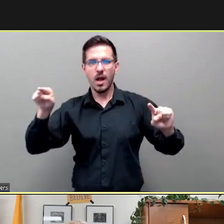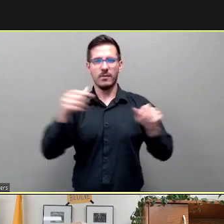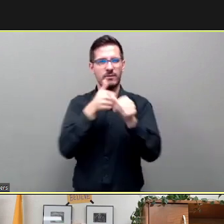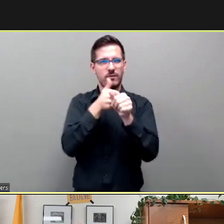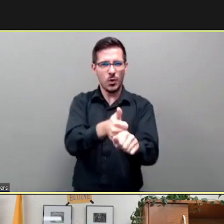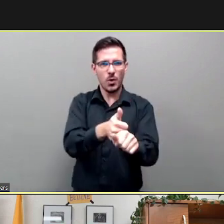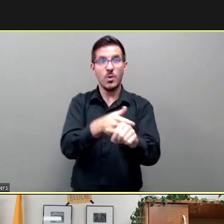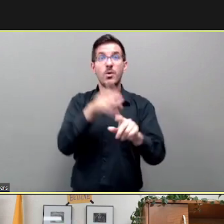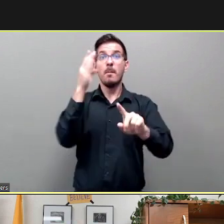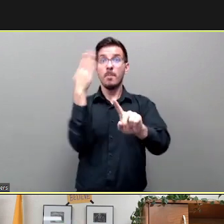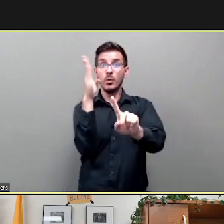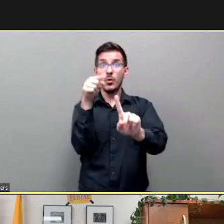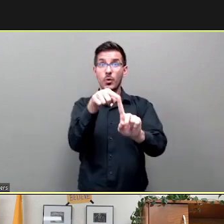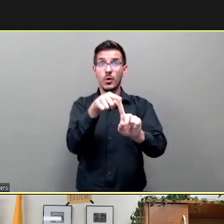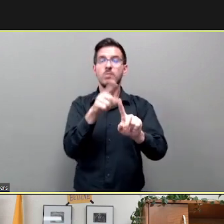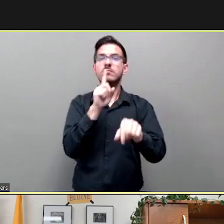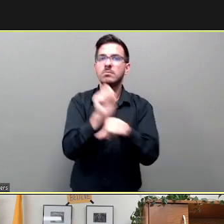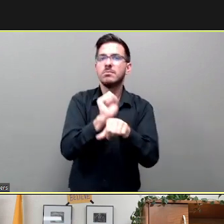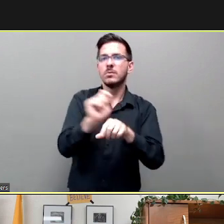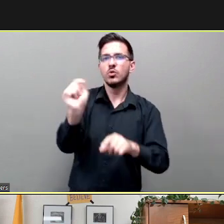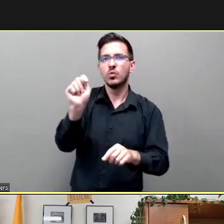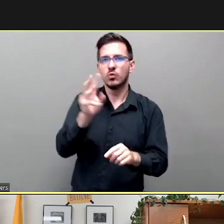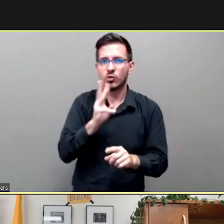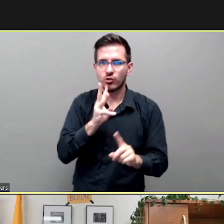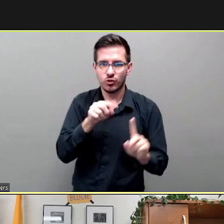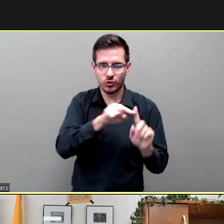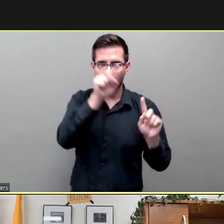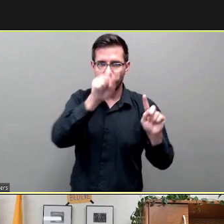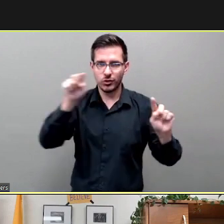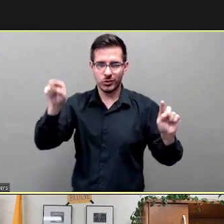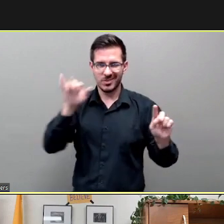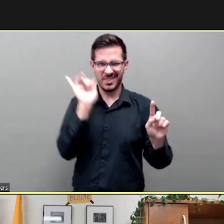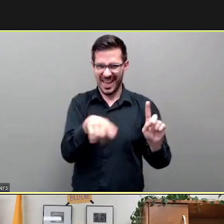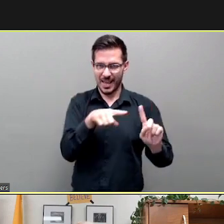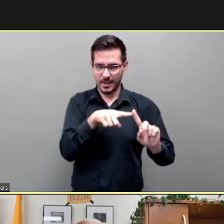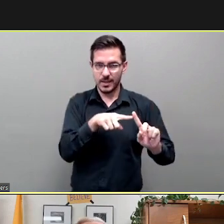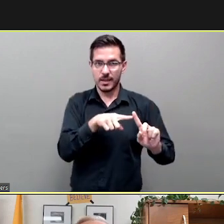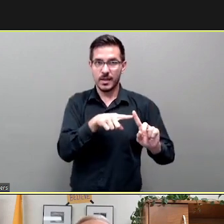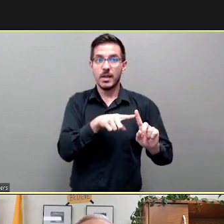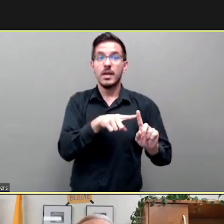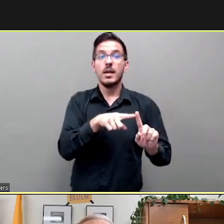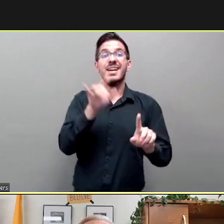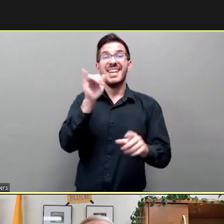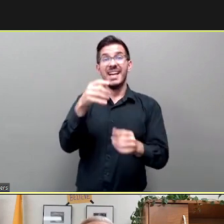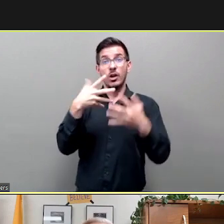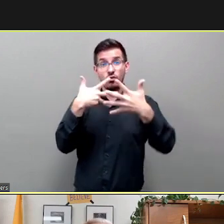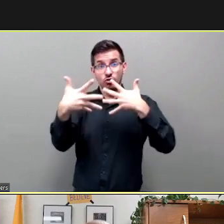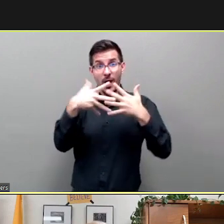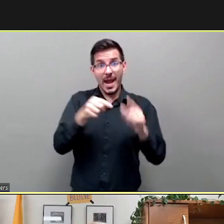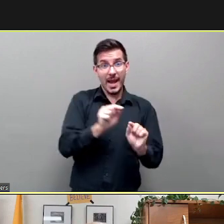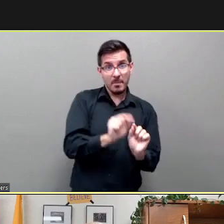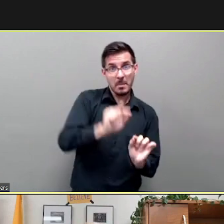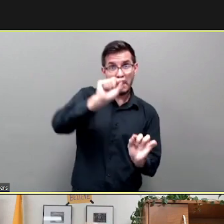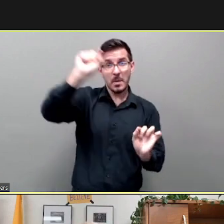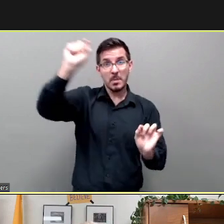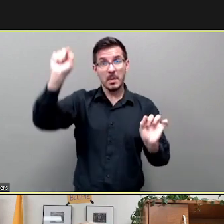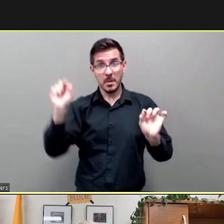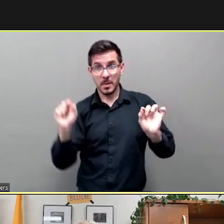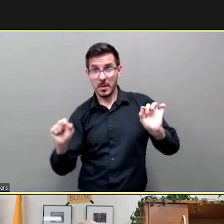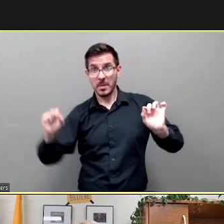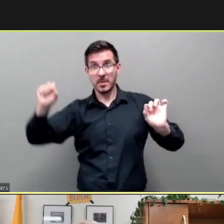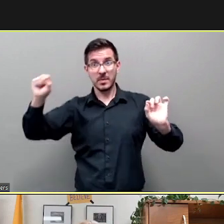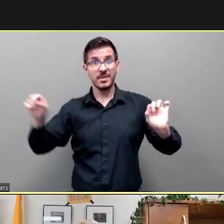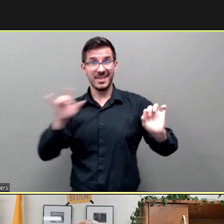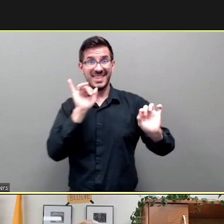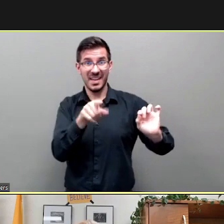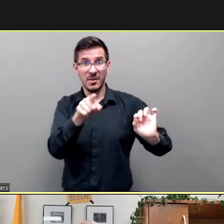the wastewater. And then the dotted gray line with the gray dots, that is the